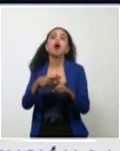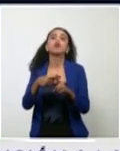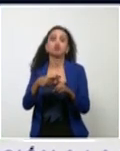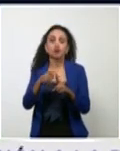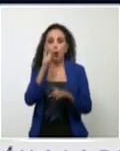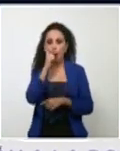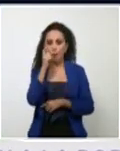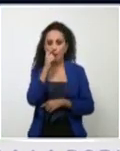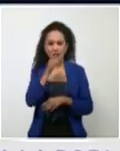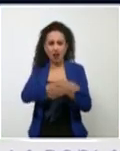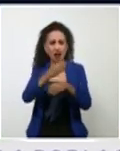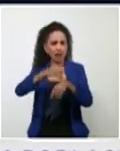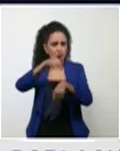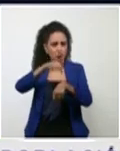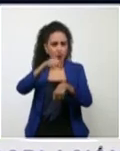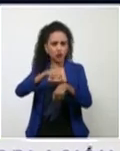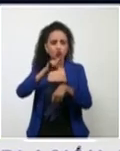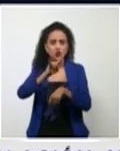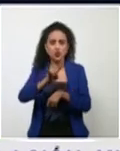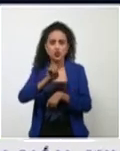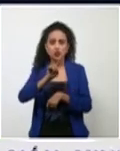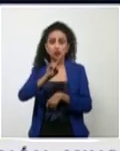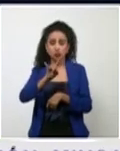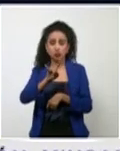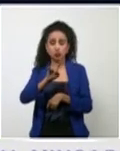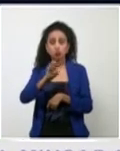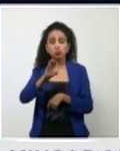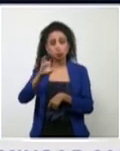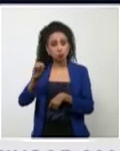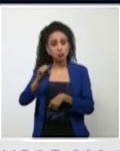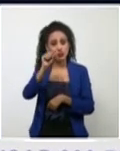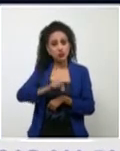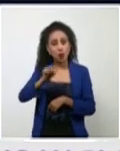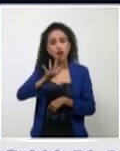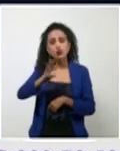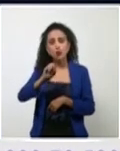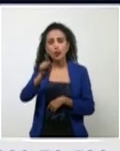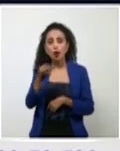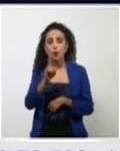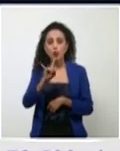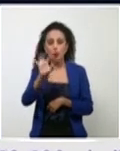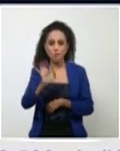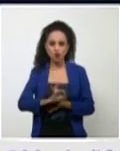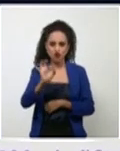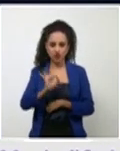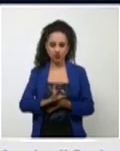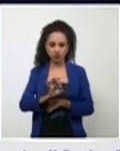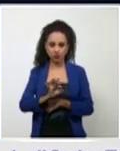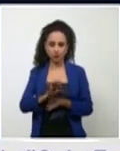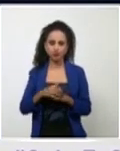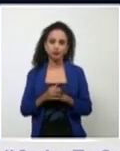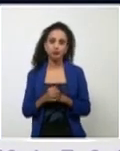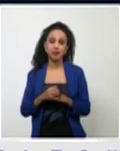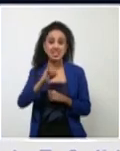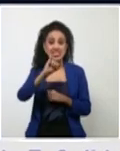and 988 have accumulated, that is 50.9%.